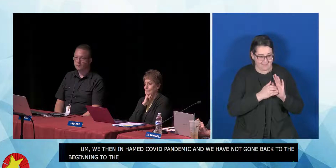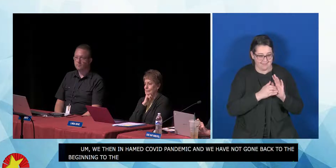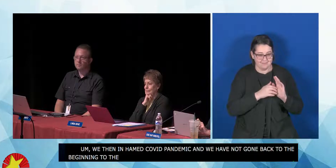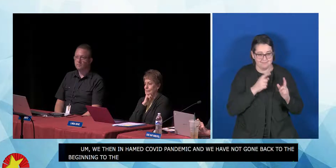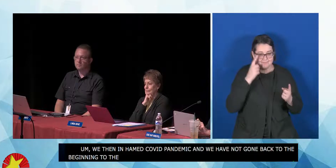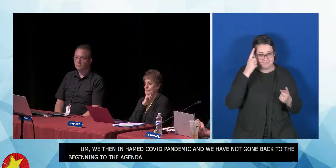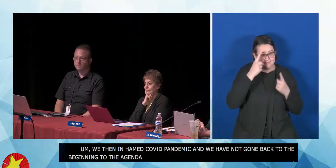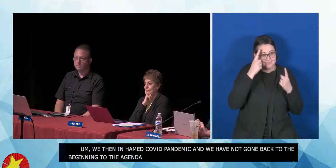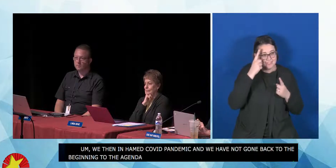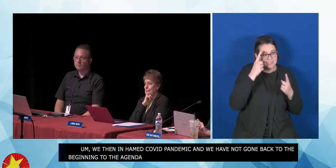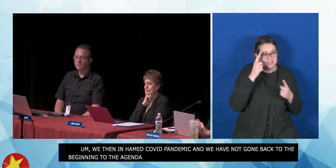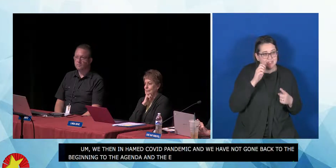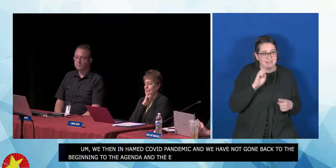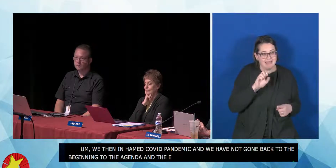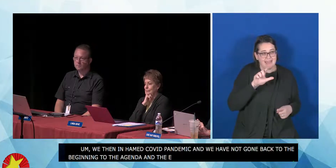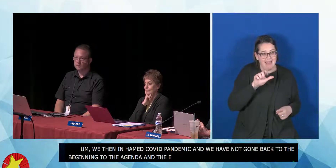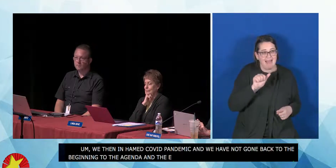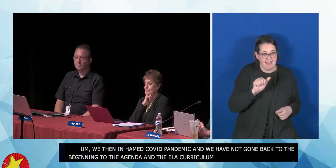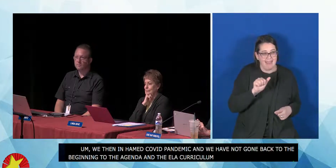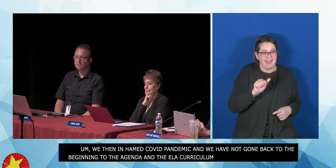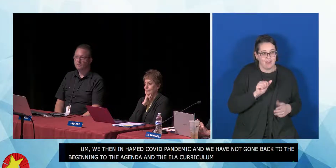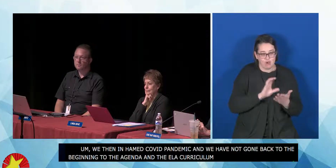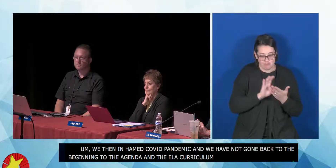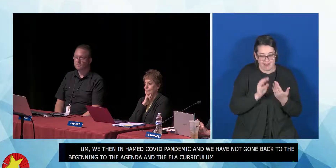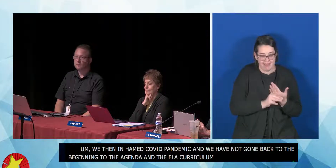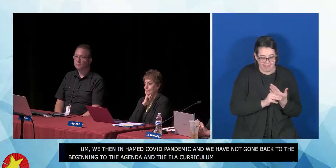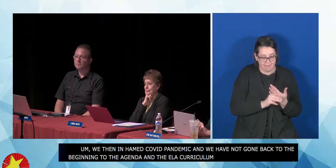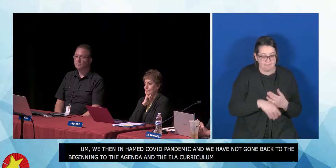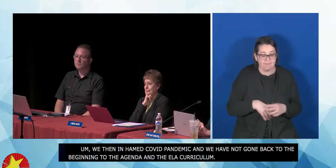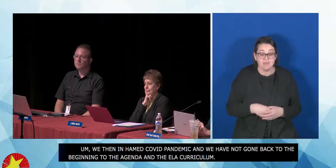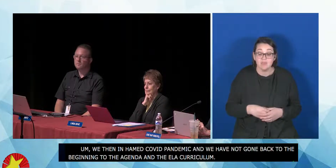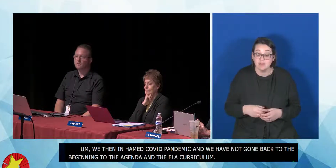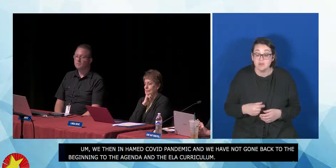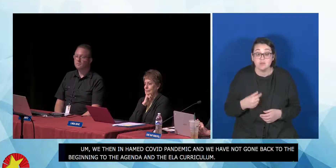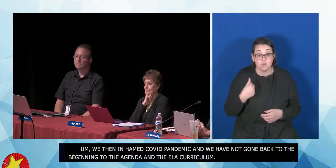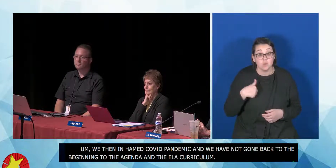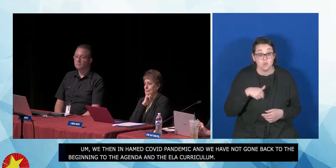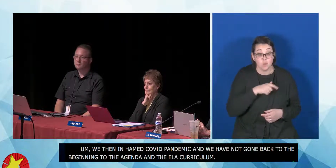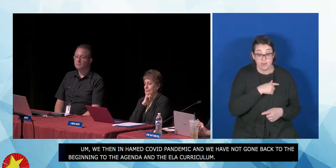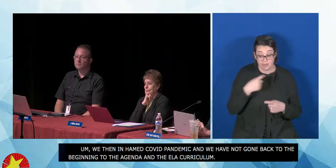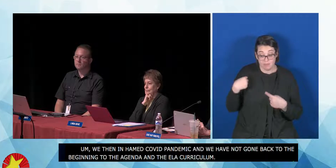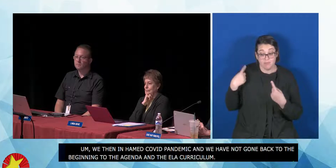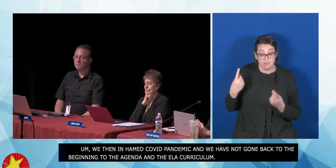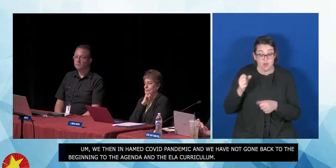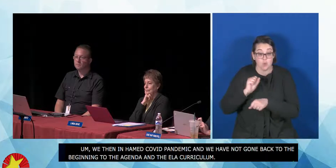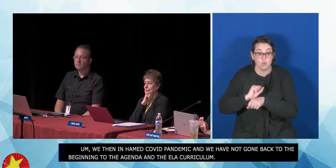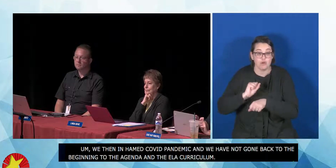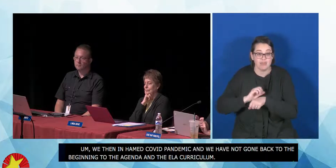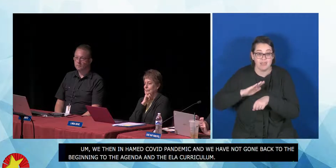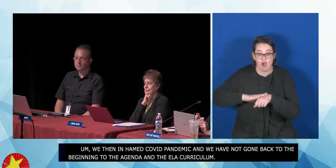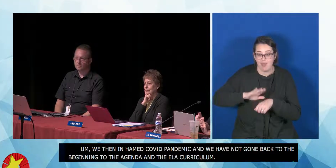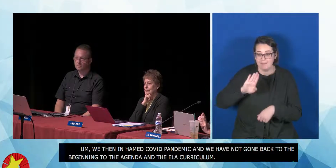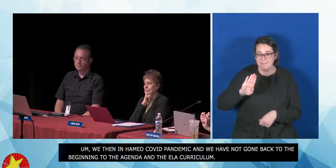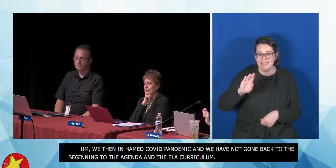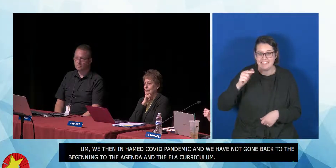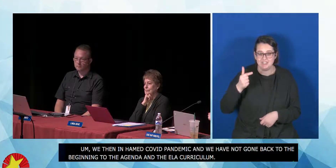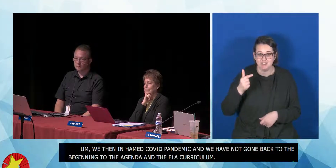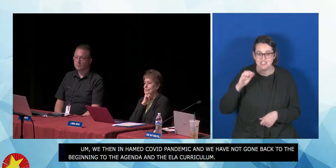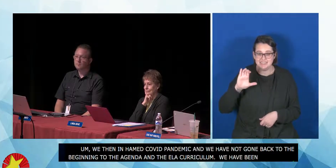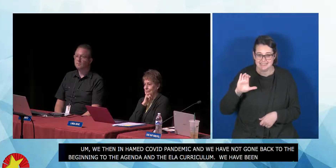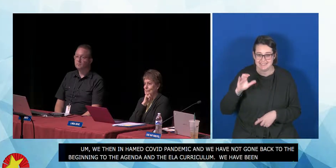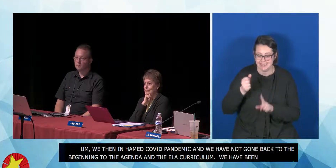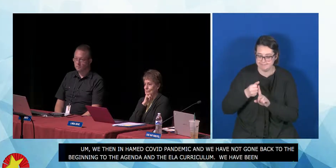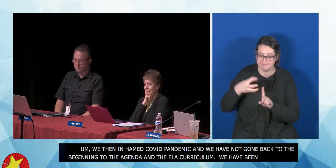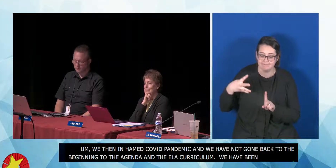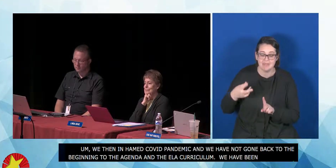curriculum. We have been working on what's called the BGC, the Bilingual